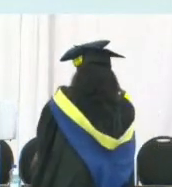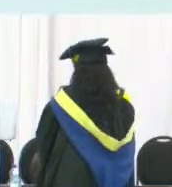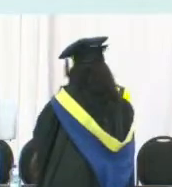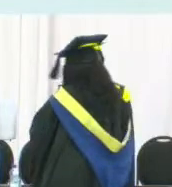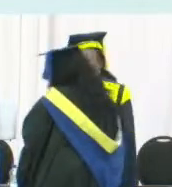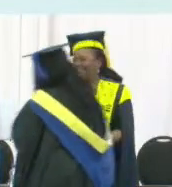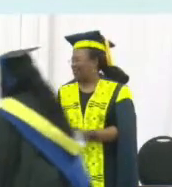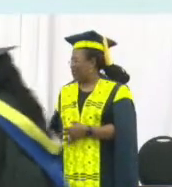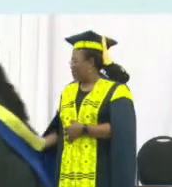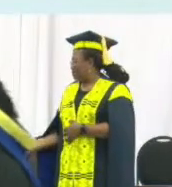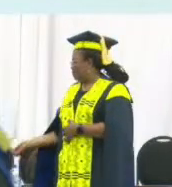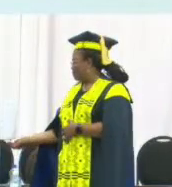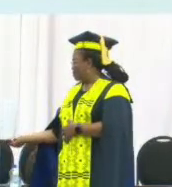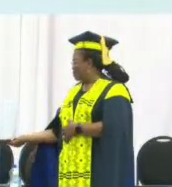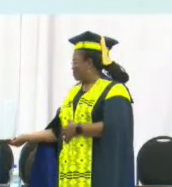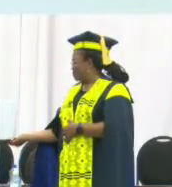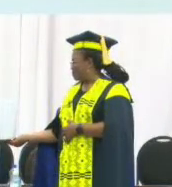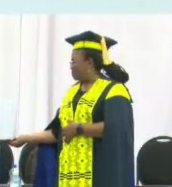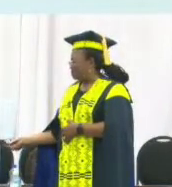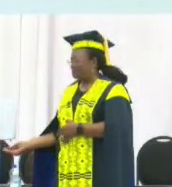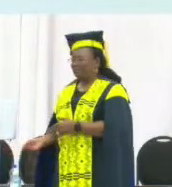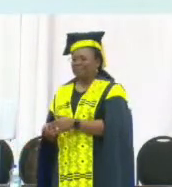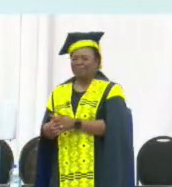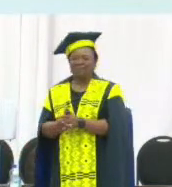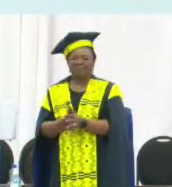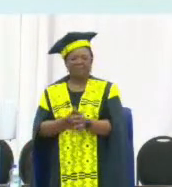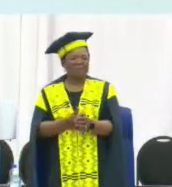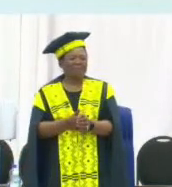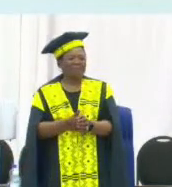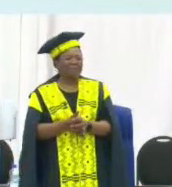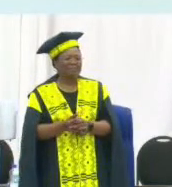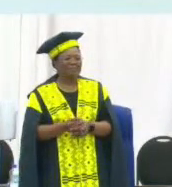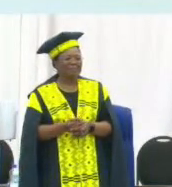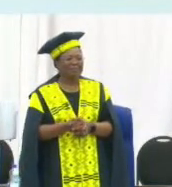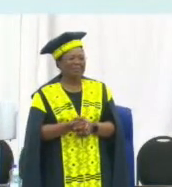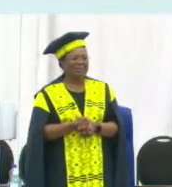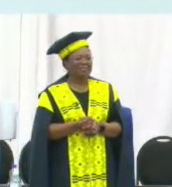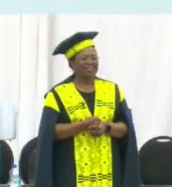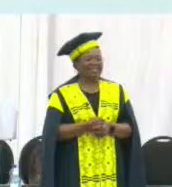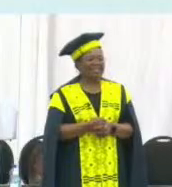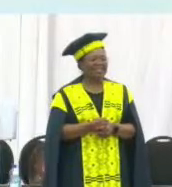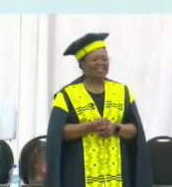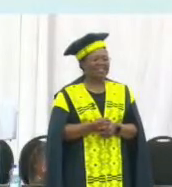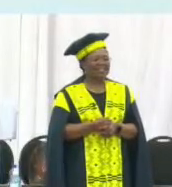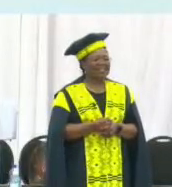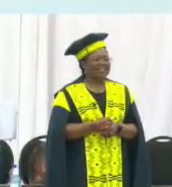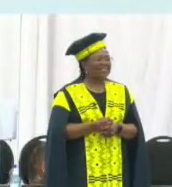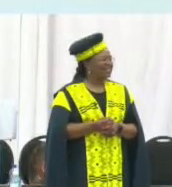Ronsley LaRue.